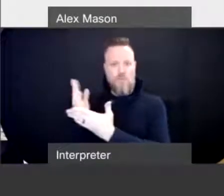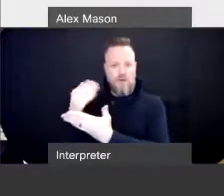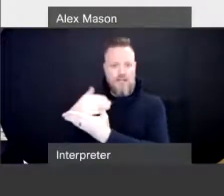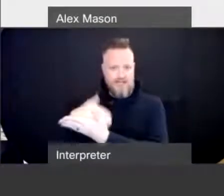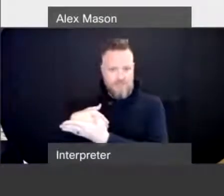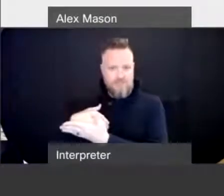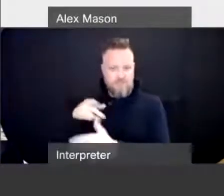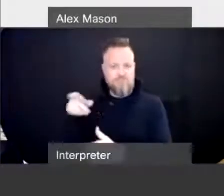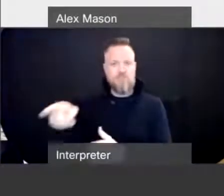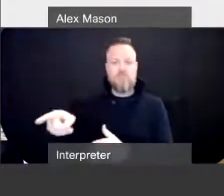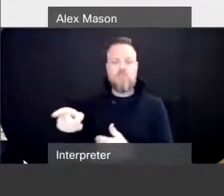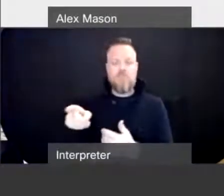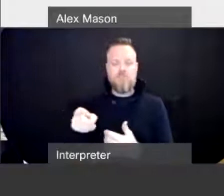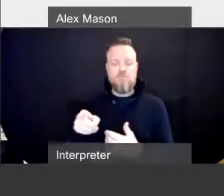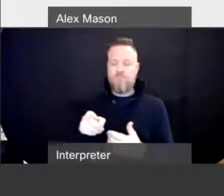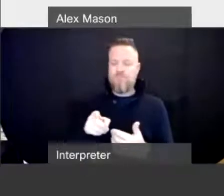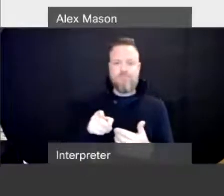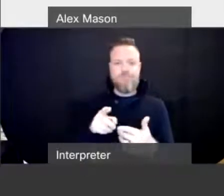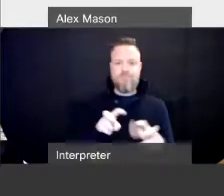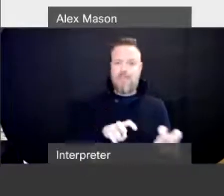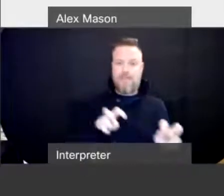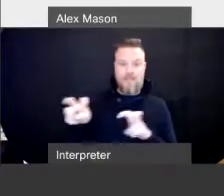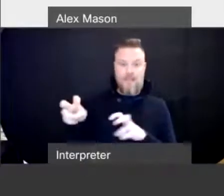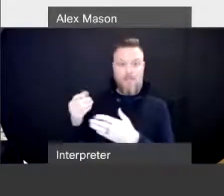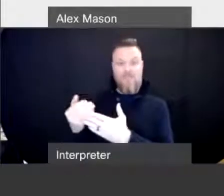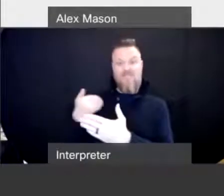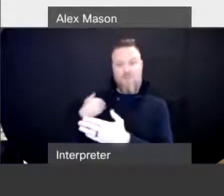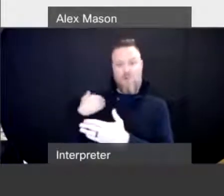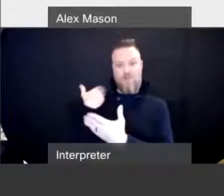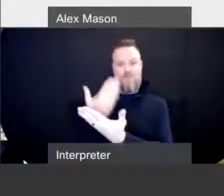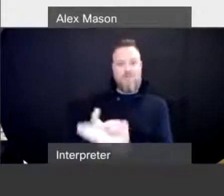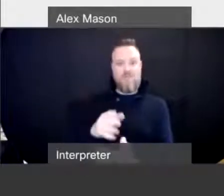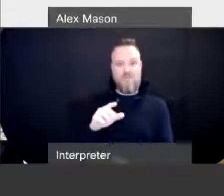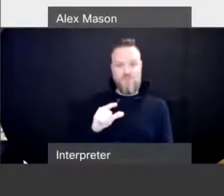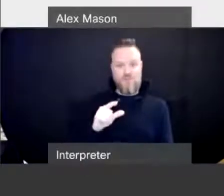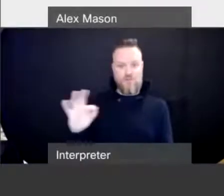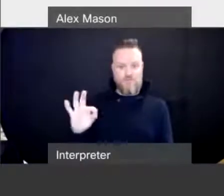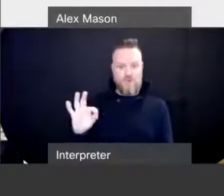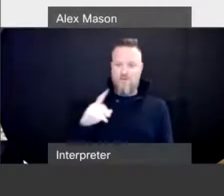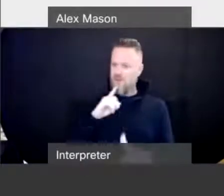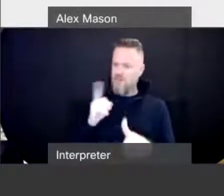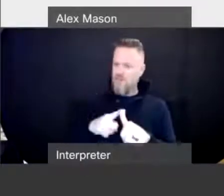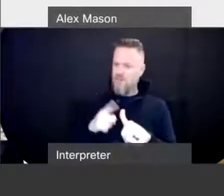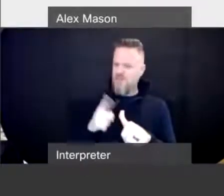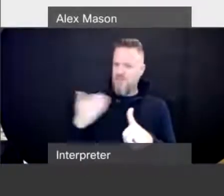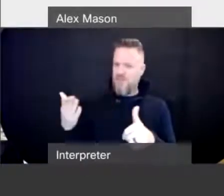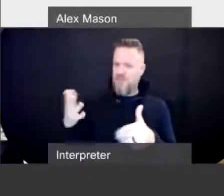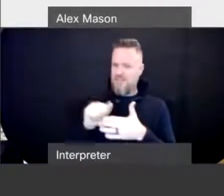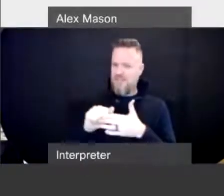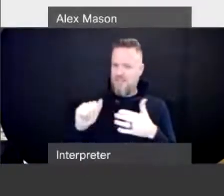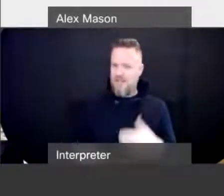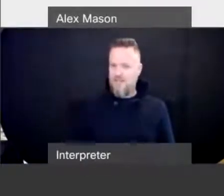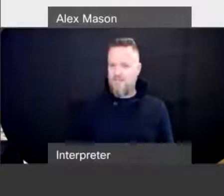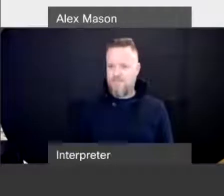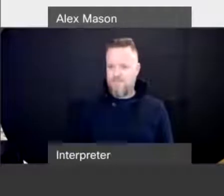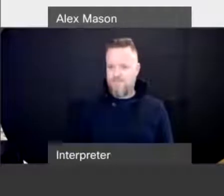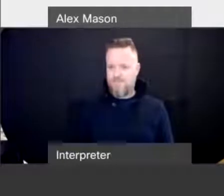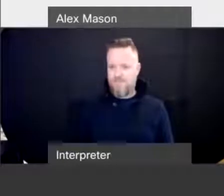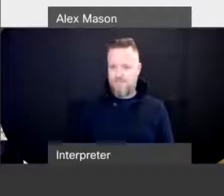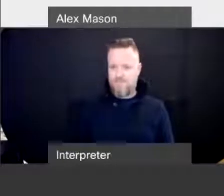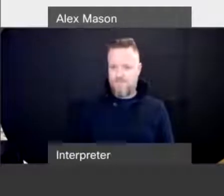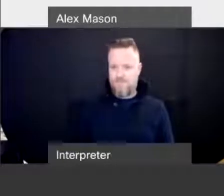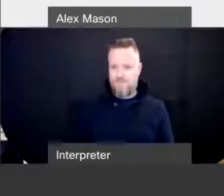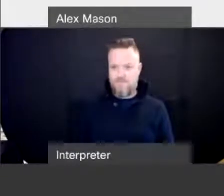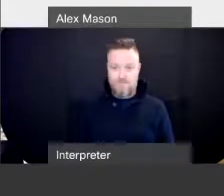out kind of before it gets into the general fund, or it's the first thing taken out, I believe. JG, can